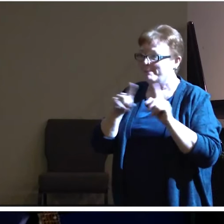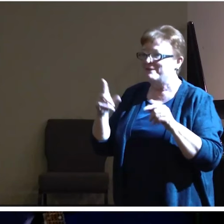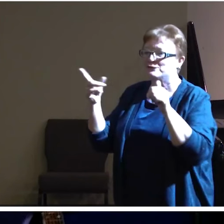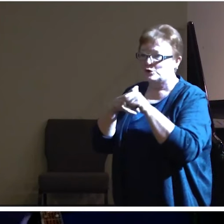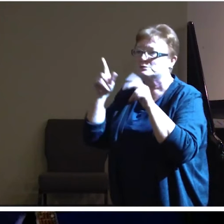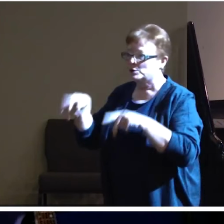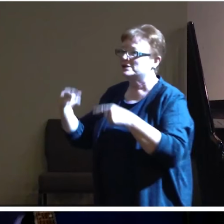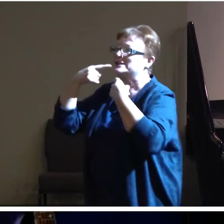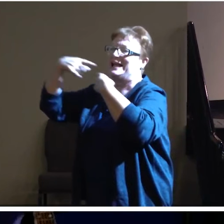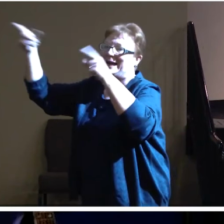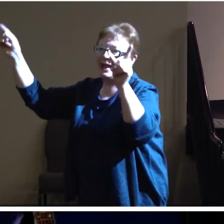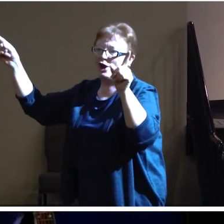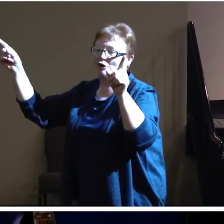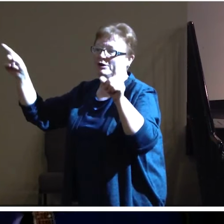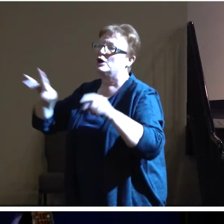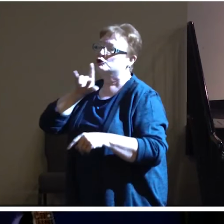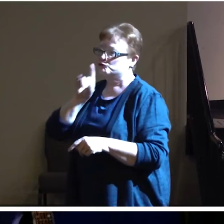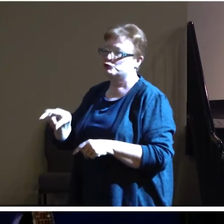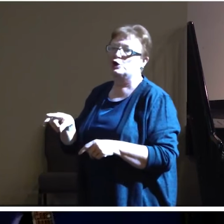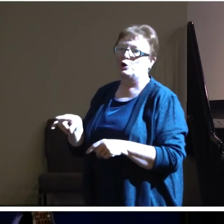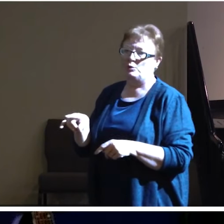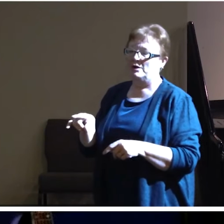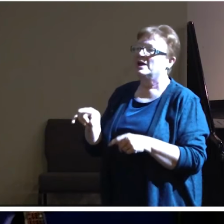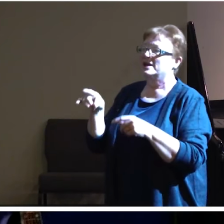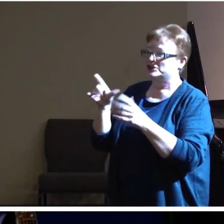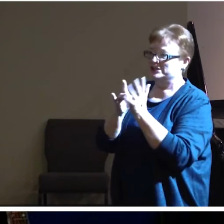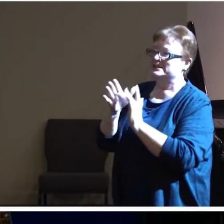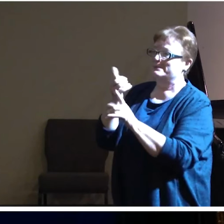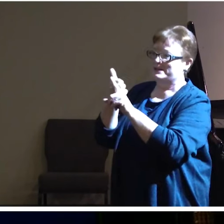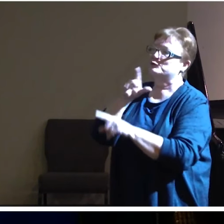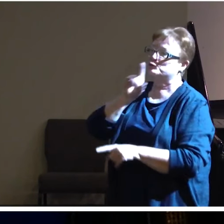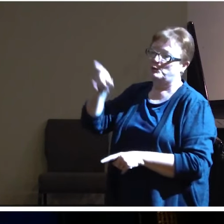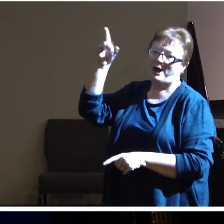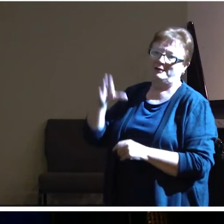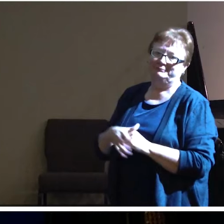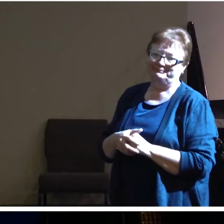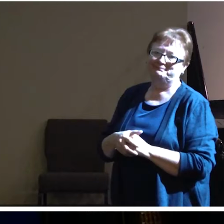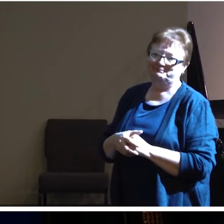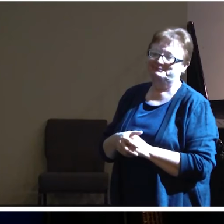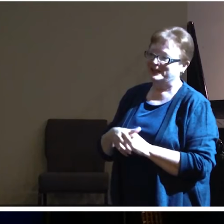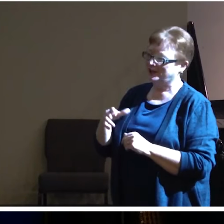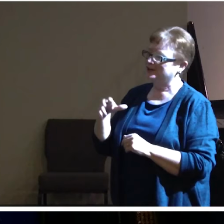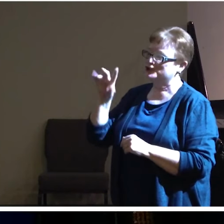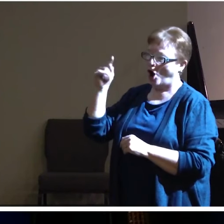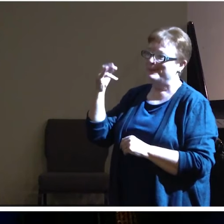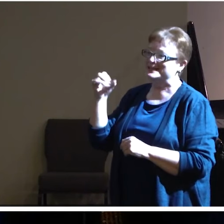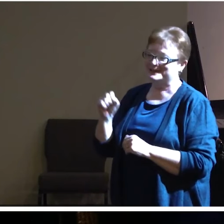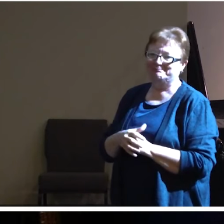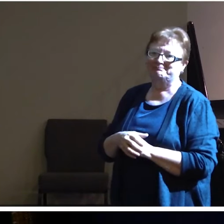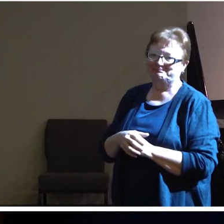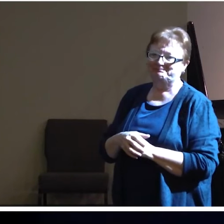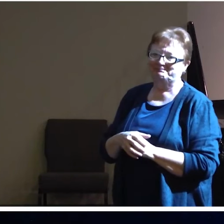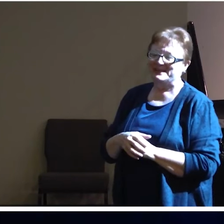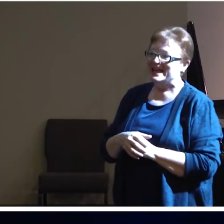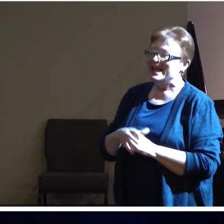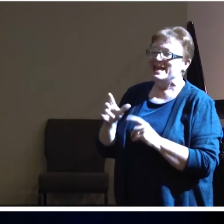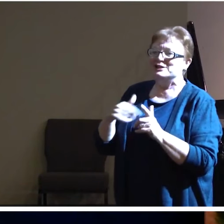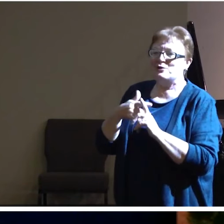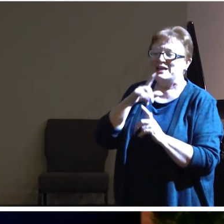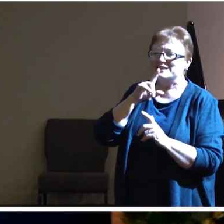Jesus Christ. So God is gracious with him, but this is God's ideal. Four verses later in John 20, verse